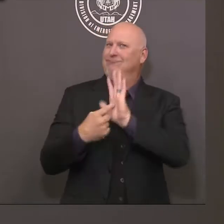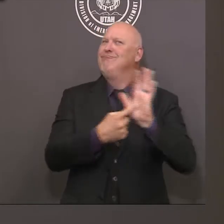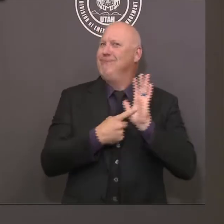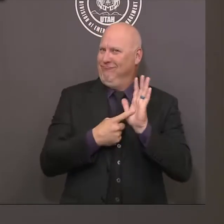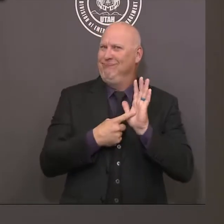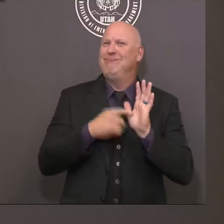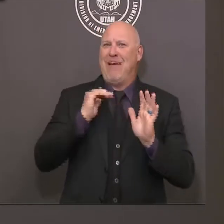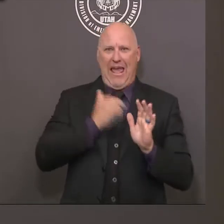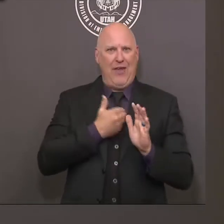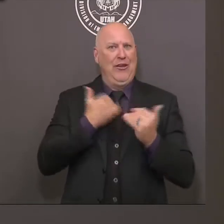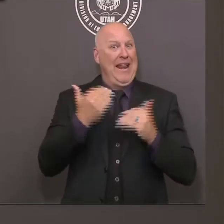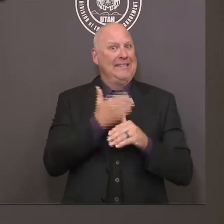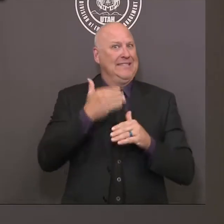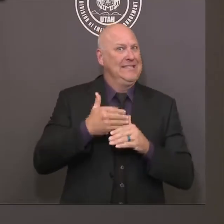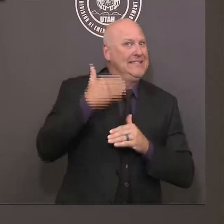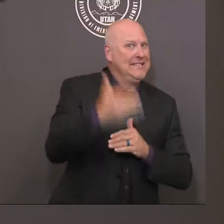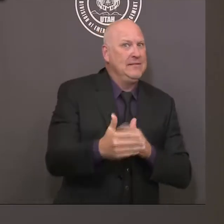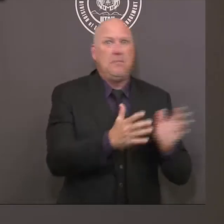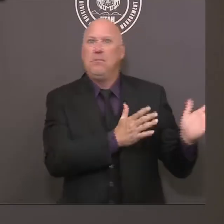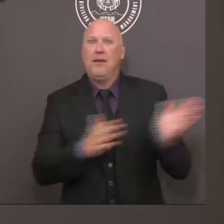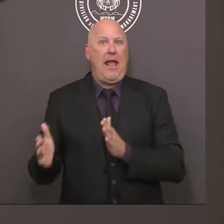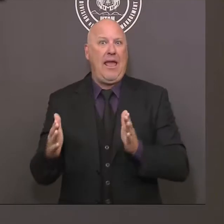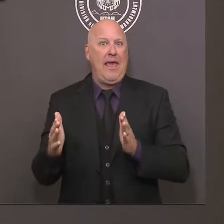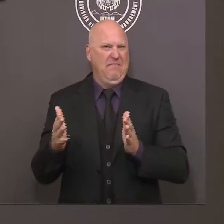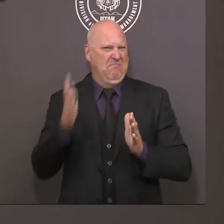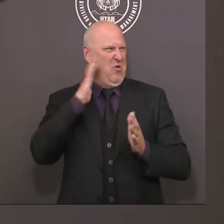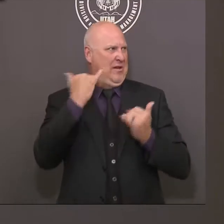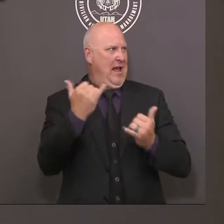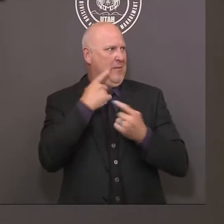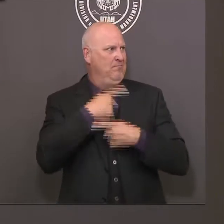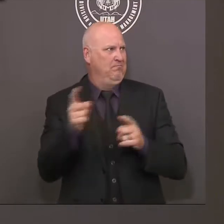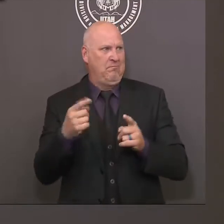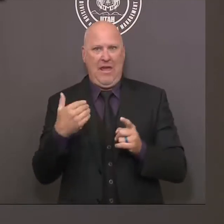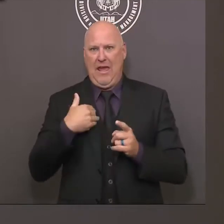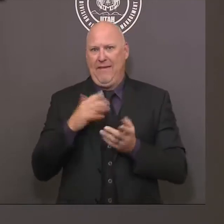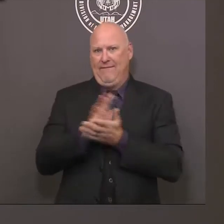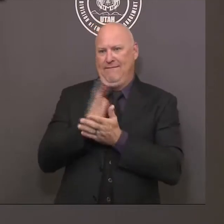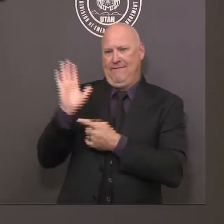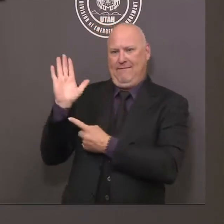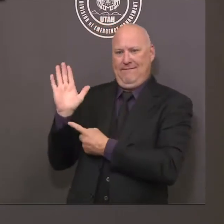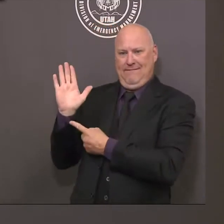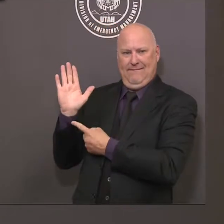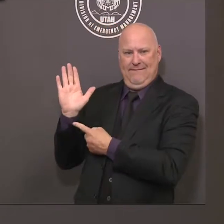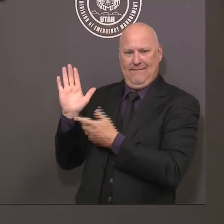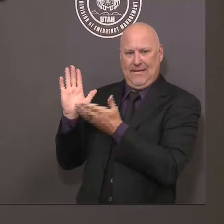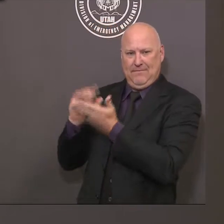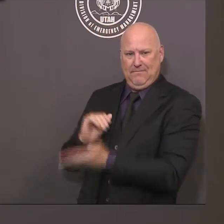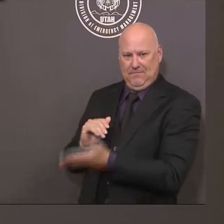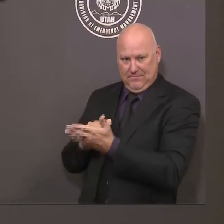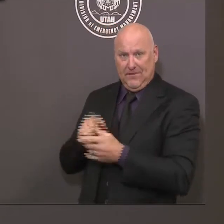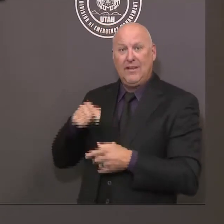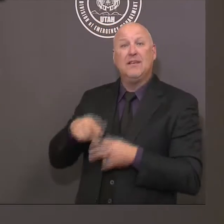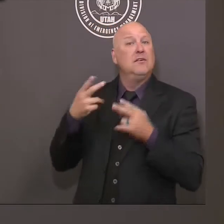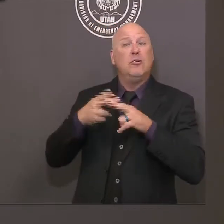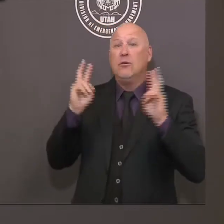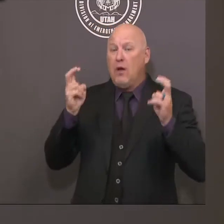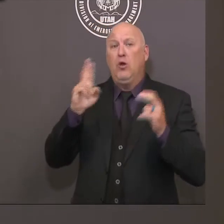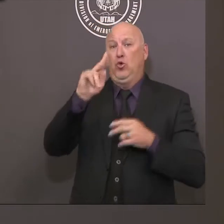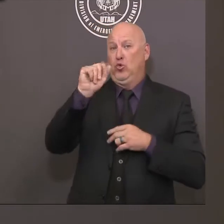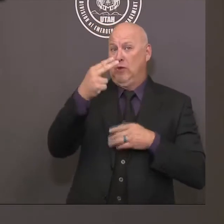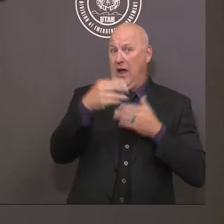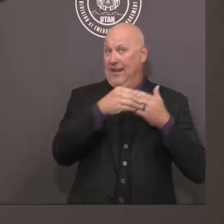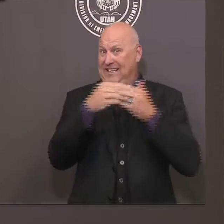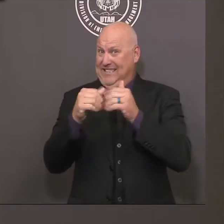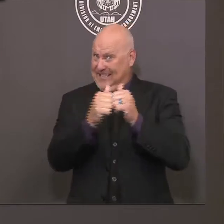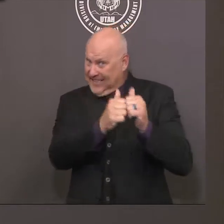I have here the hot off the press, a copy of Utah Leads Together Volume 4. We had volumes 1, 2, and 3.